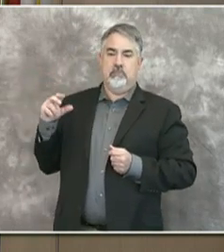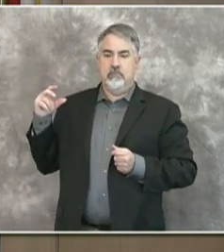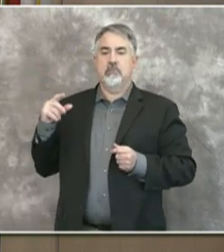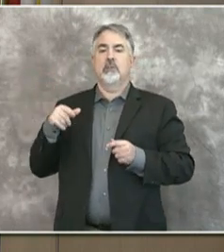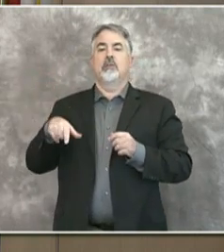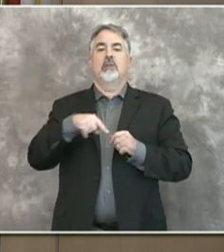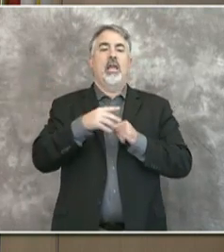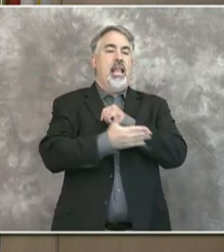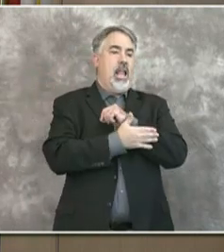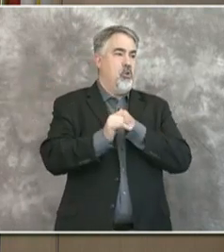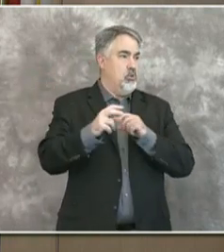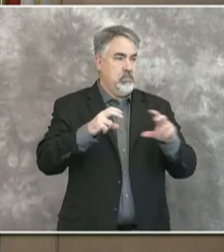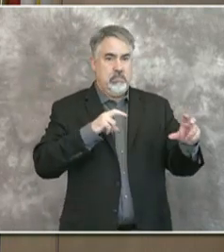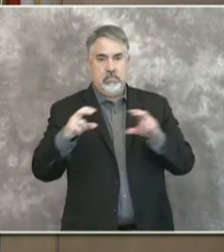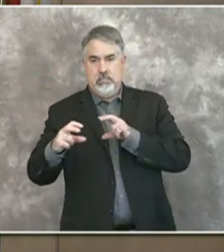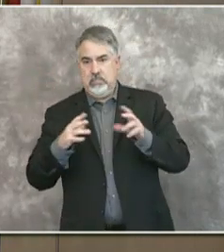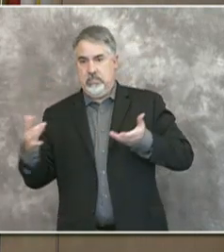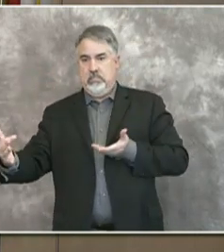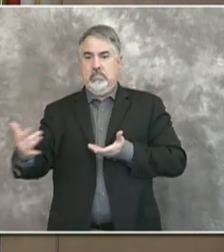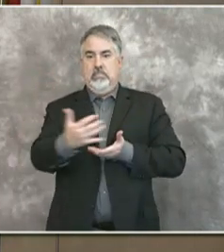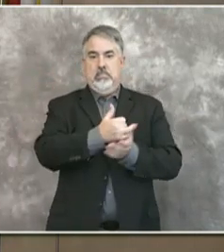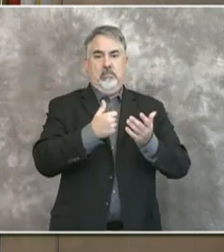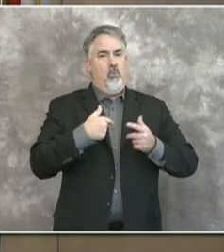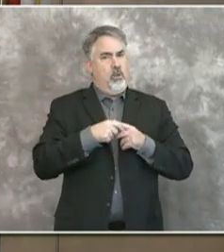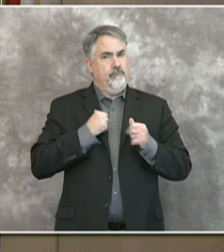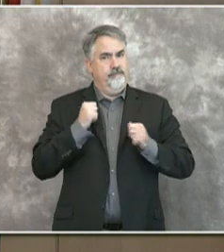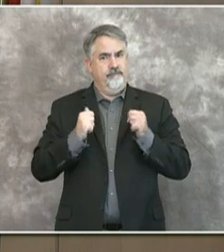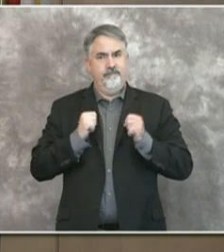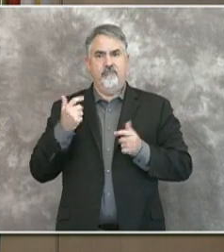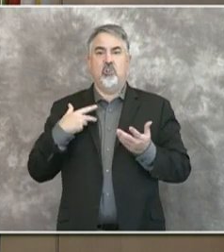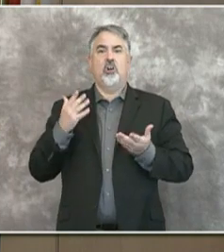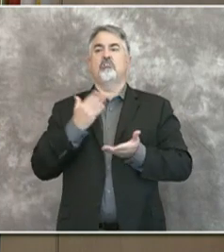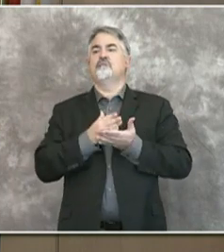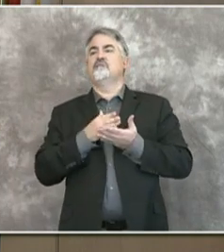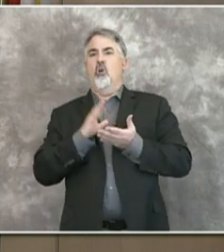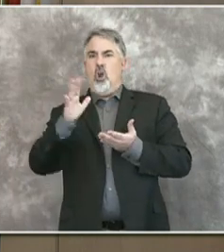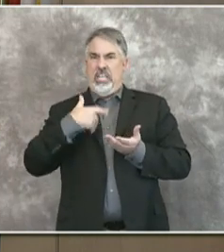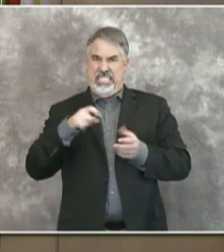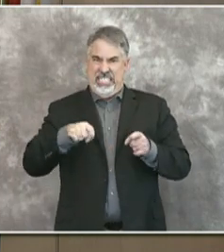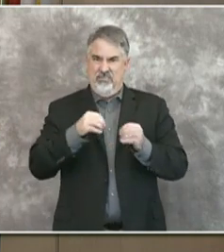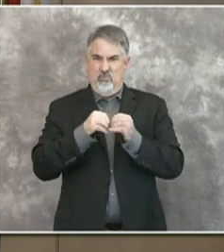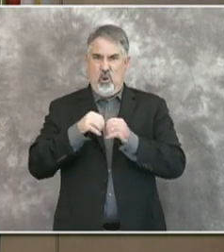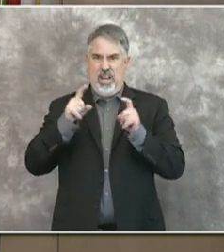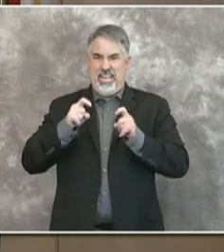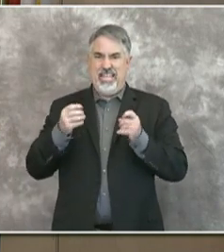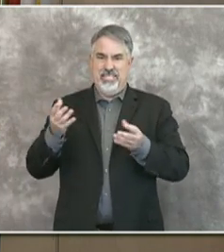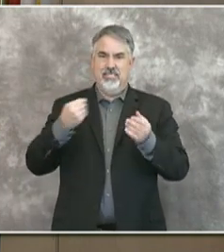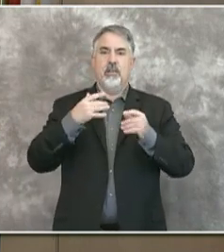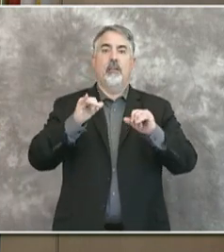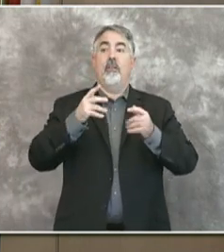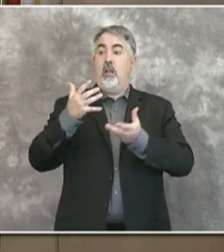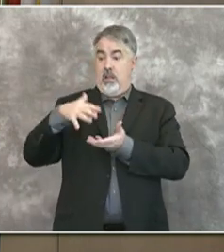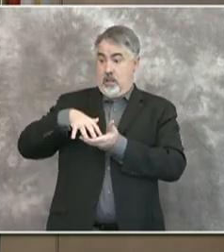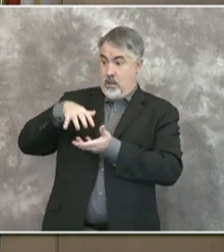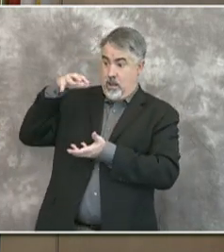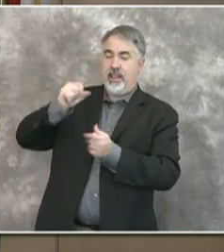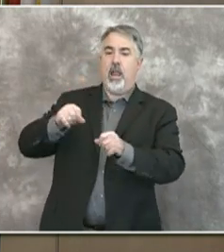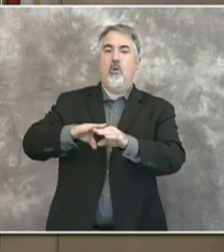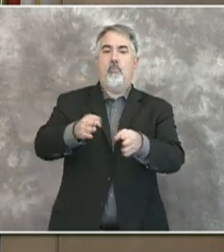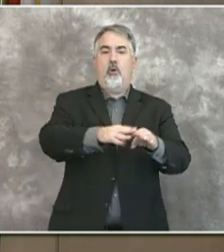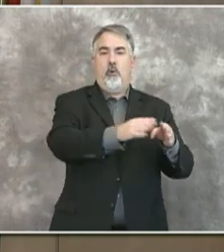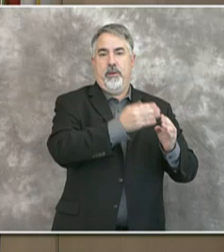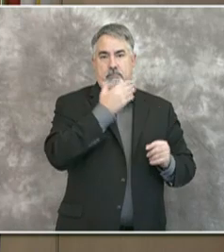also aggressively pursuing additional resources in the open market. Now, on the subject